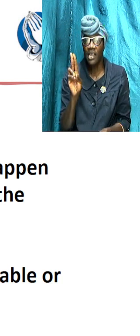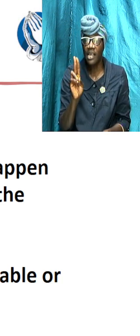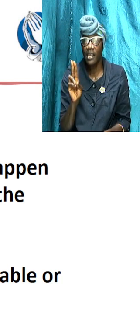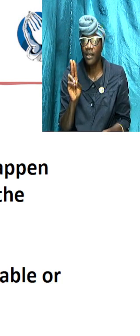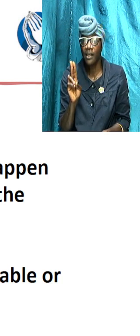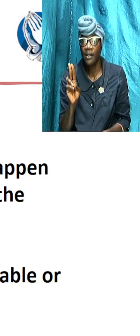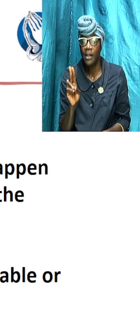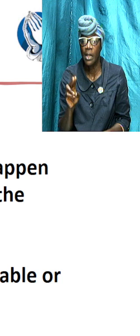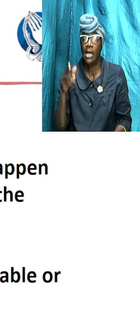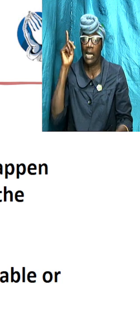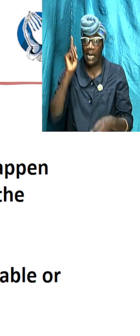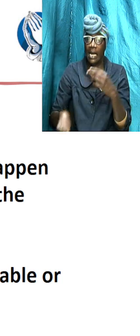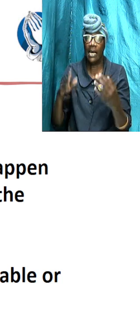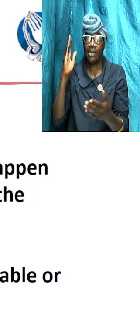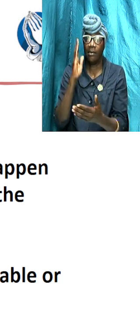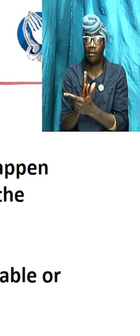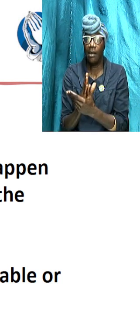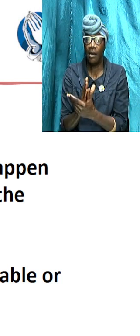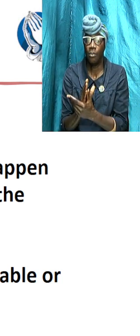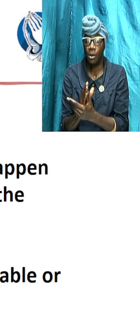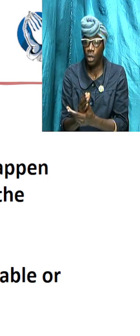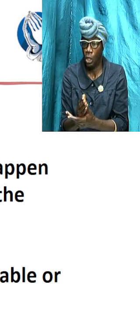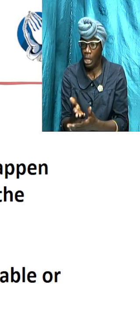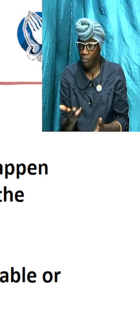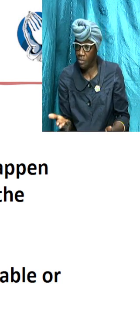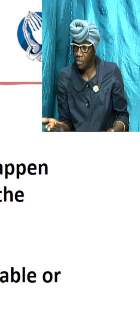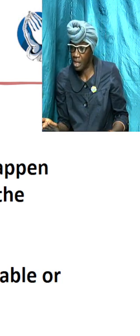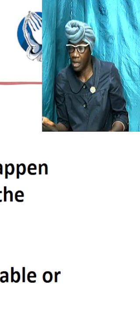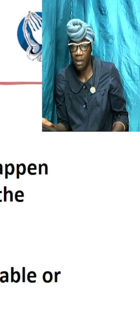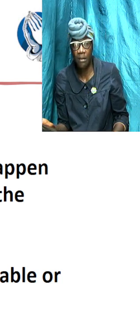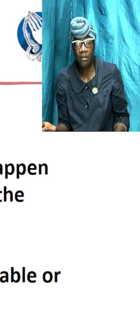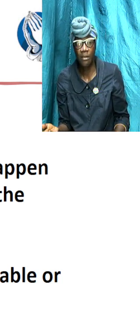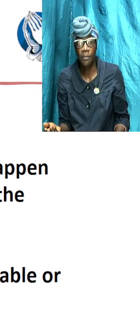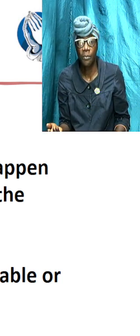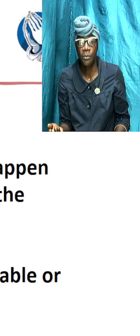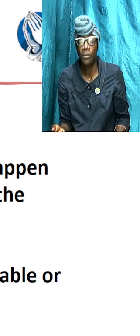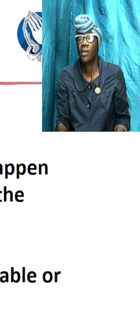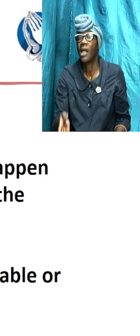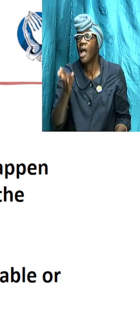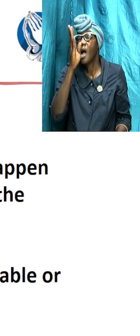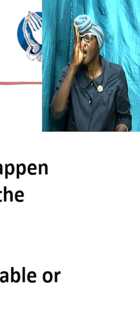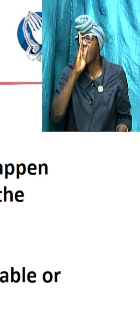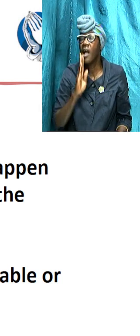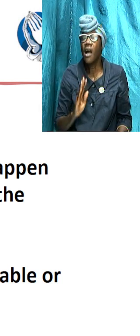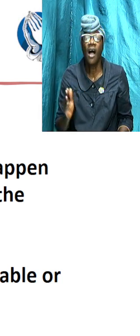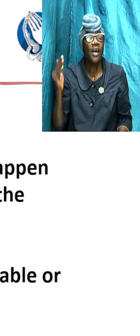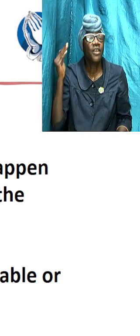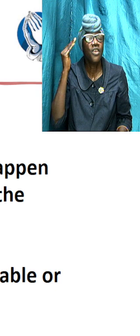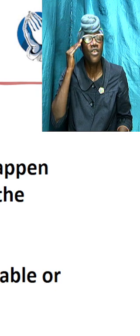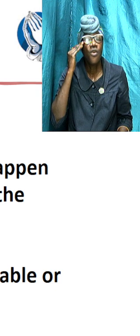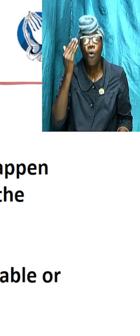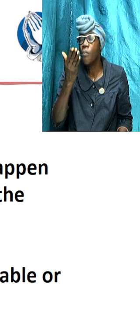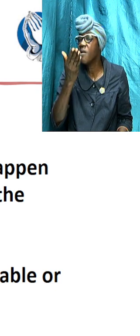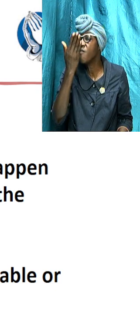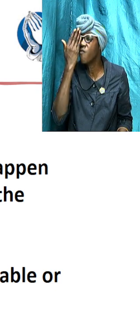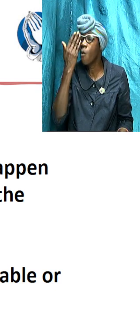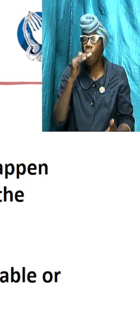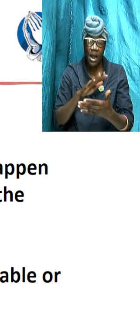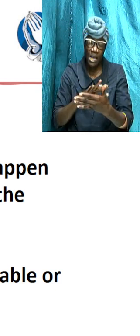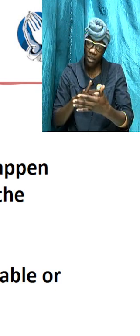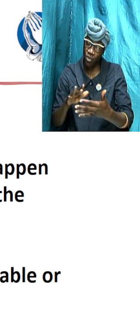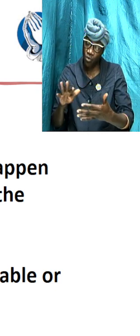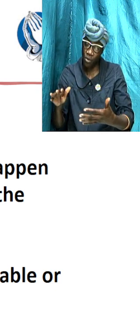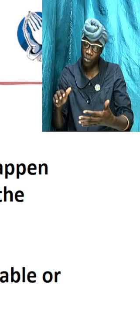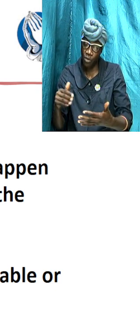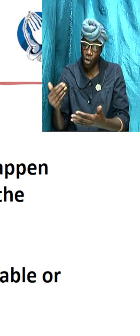or irresistible course of events. Amen. In other words, God has already predetermined in Scripture some